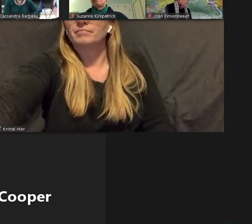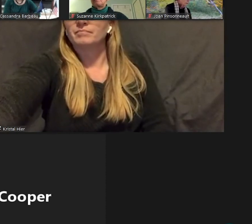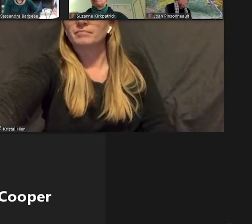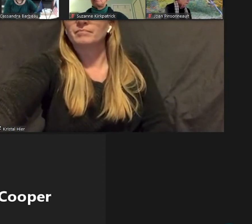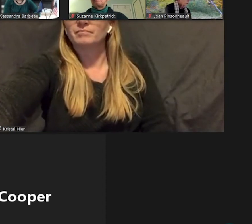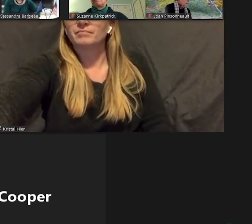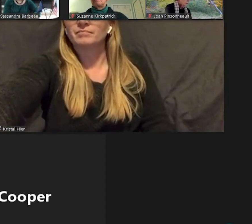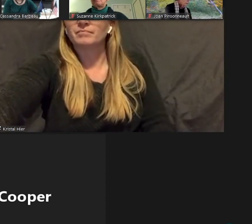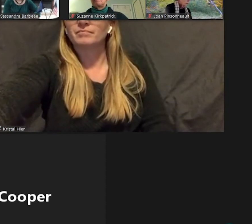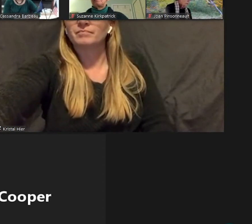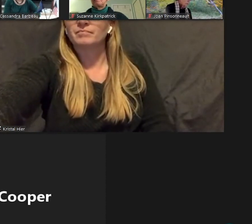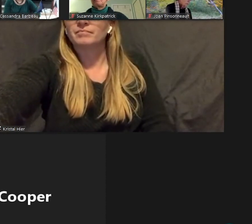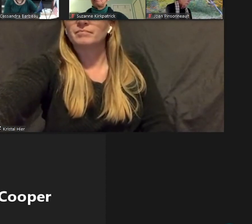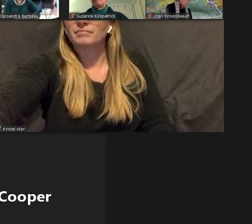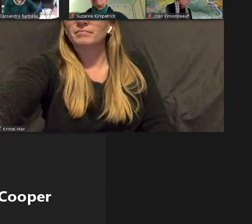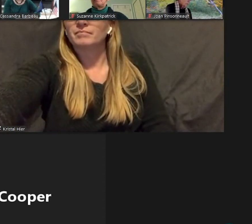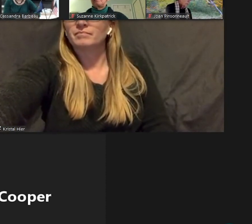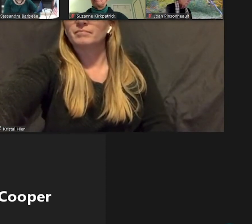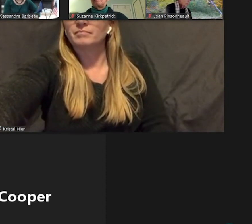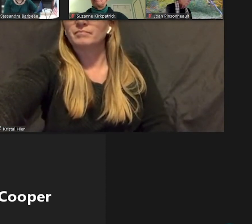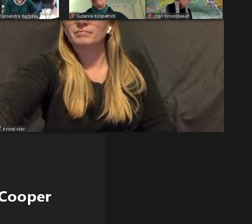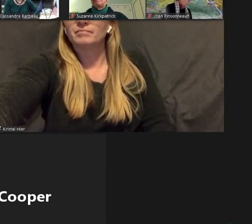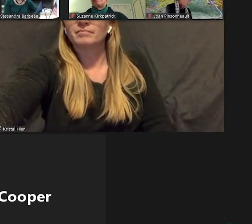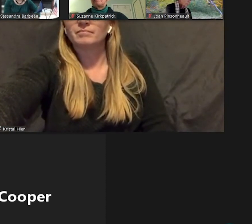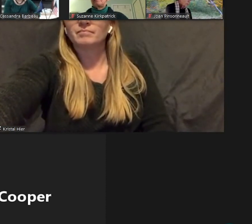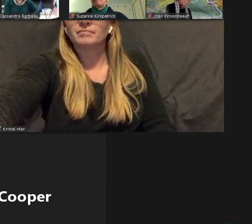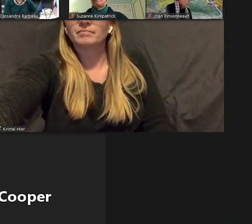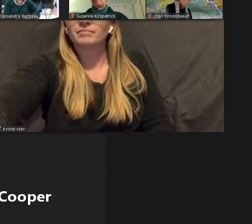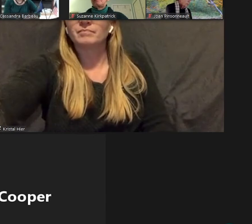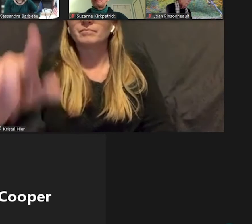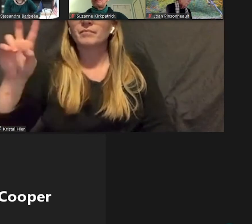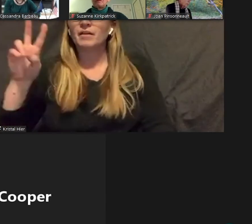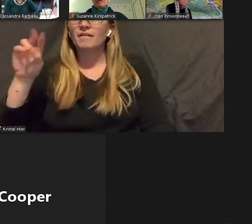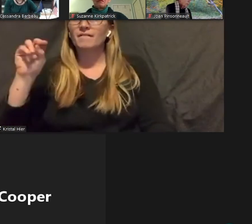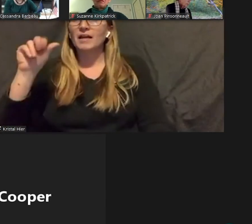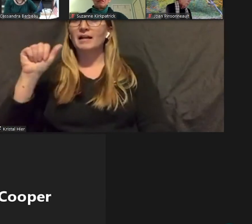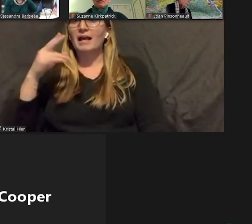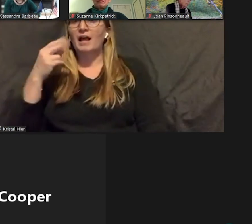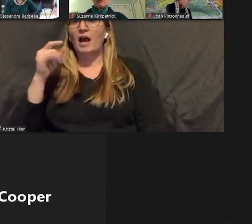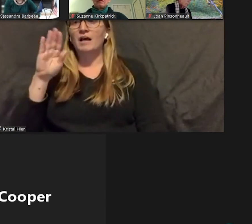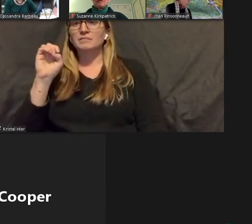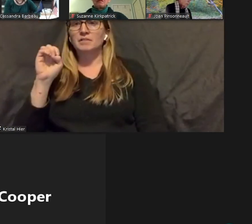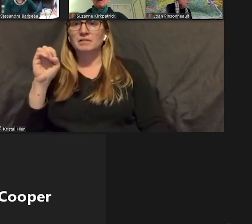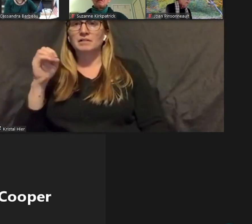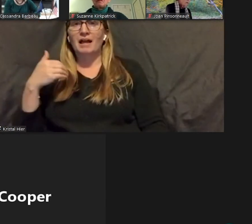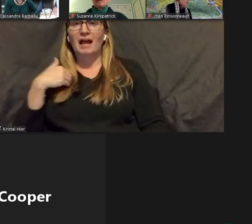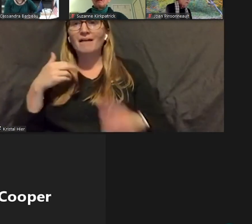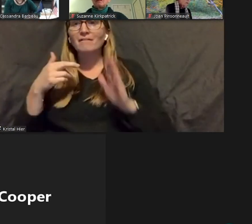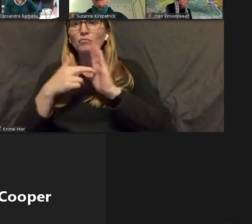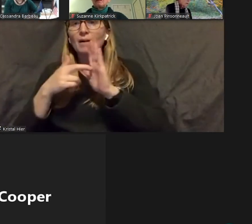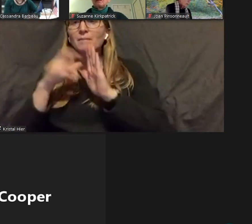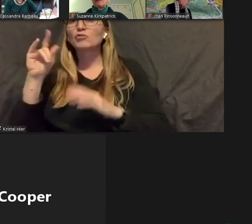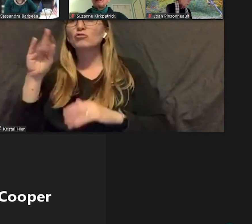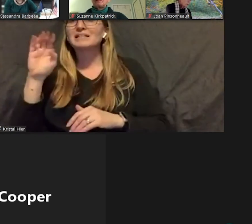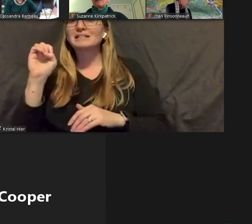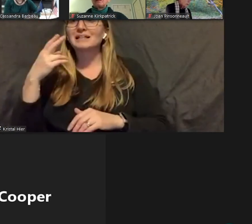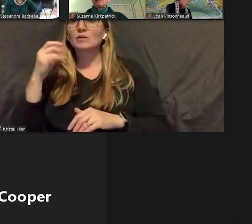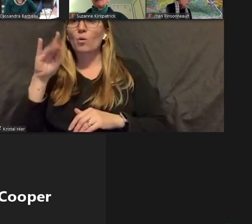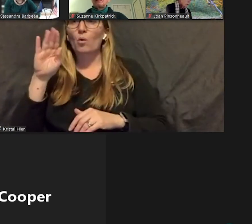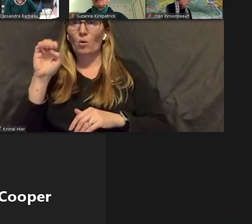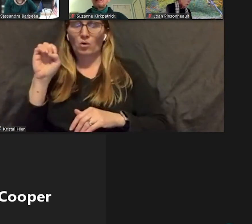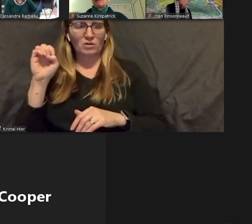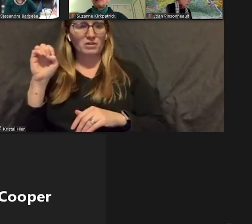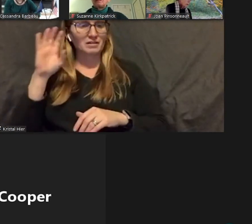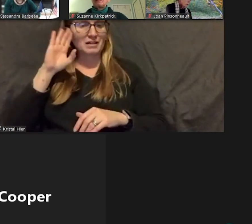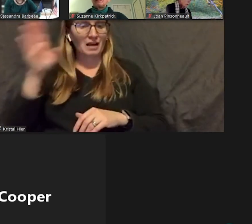Christine Horde. Christine? Yes, thank you. Hi, my name is Christine Horde. I am the Director